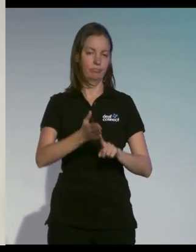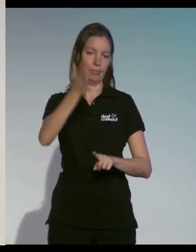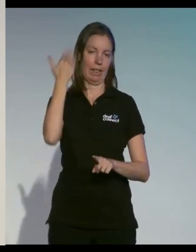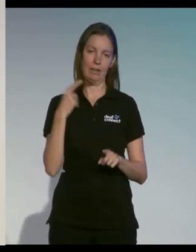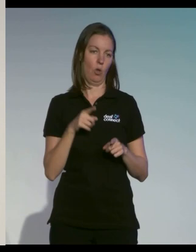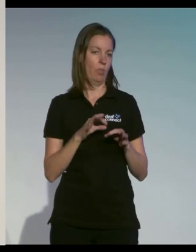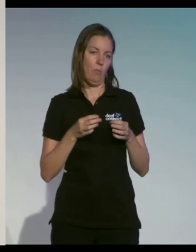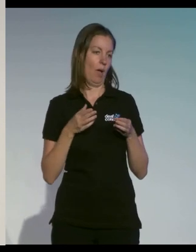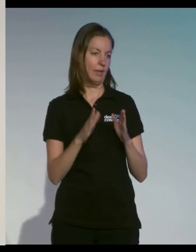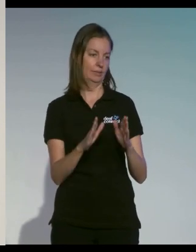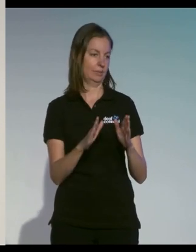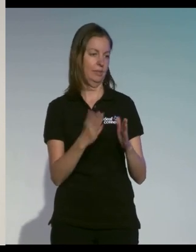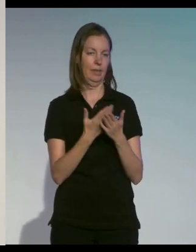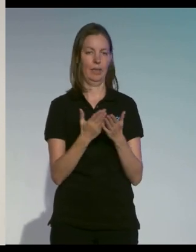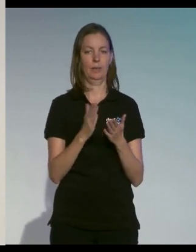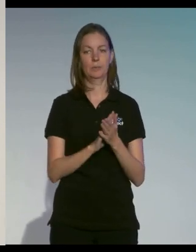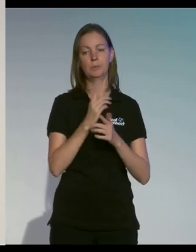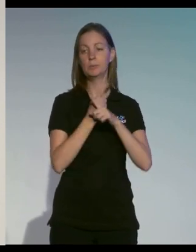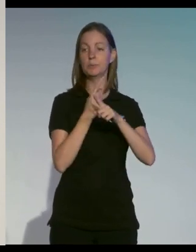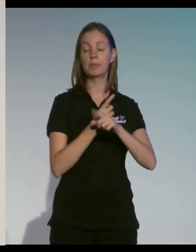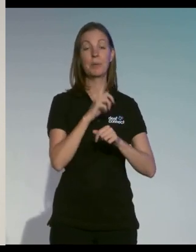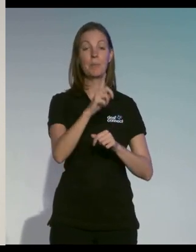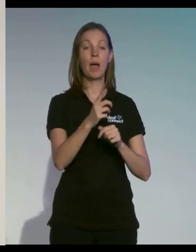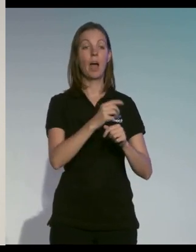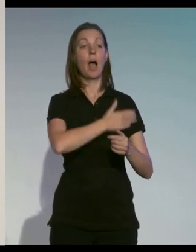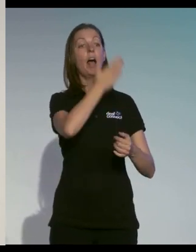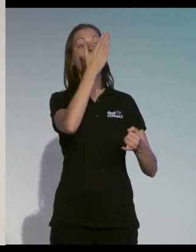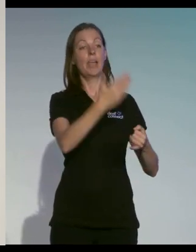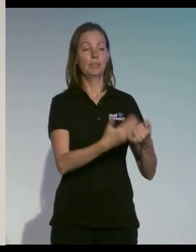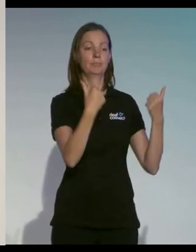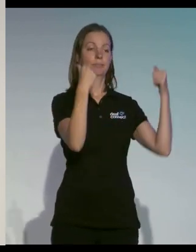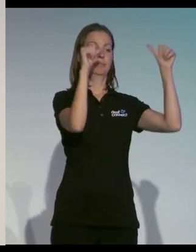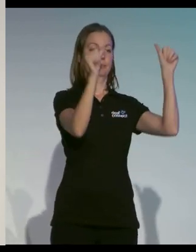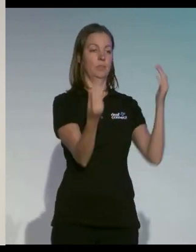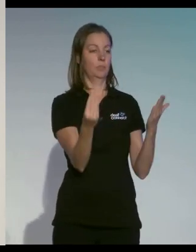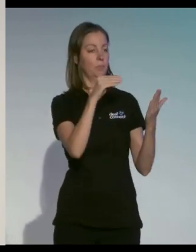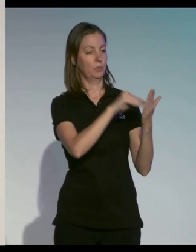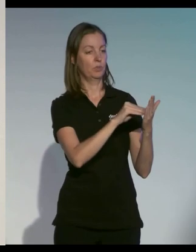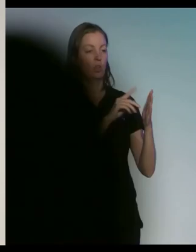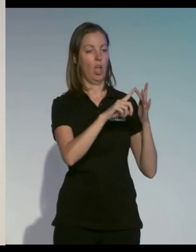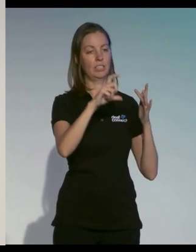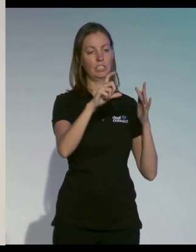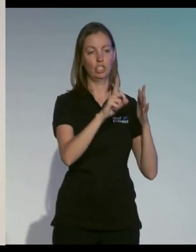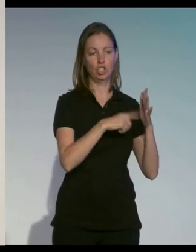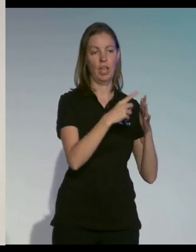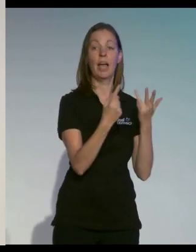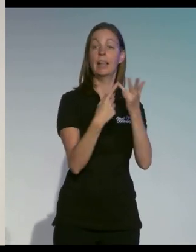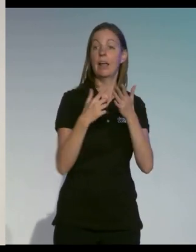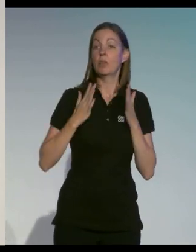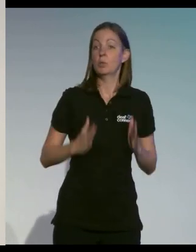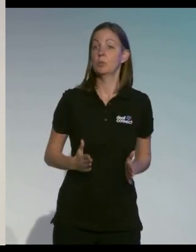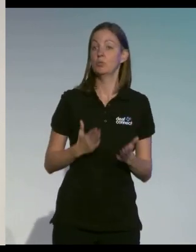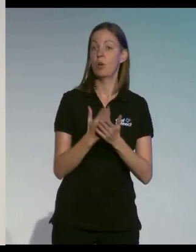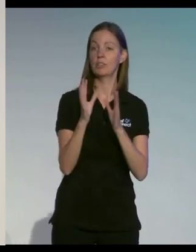years. But ultimately, the ICJ put it on the agenda, and other international human rights